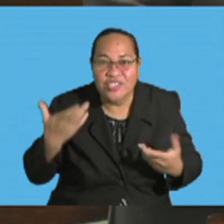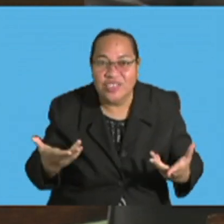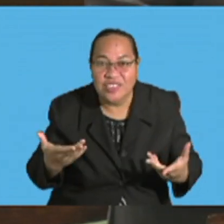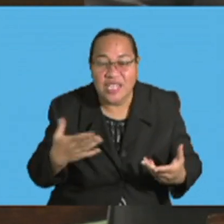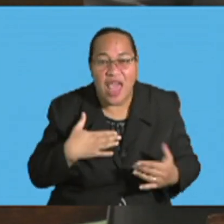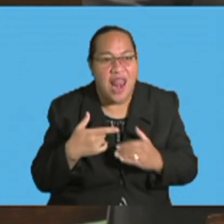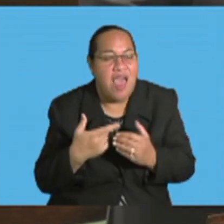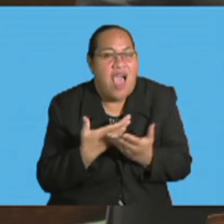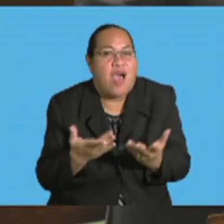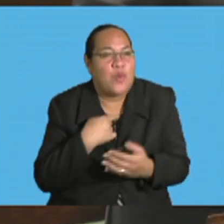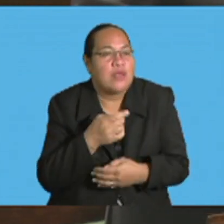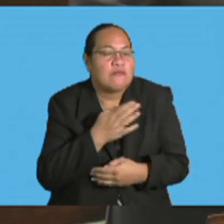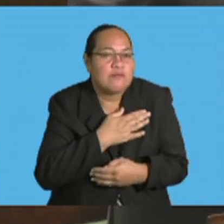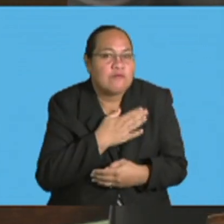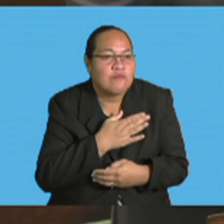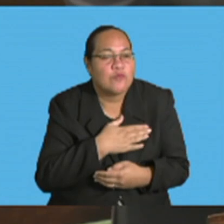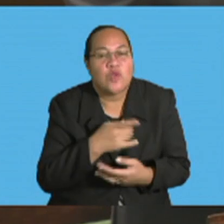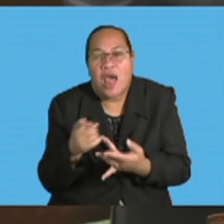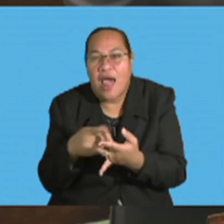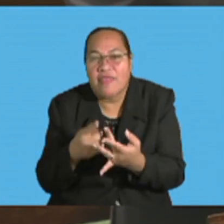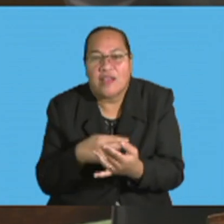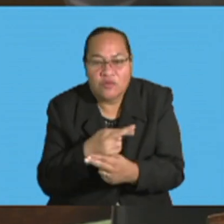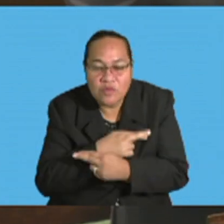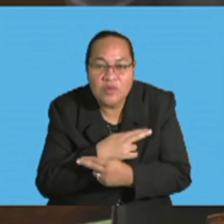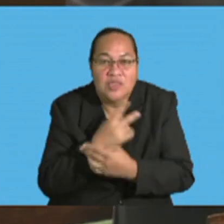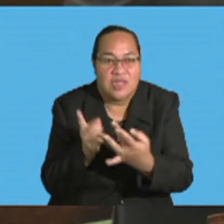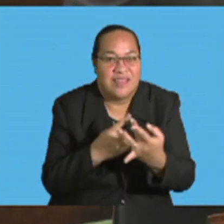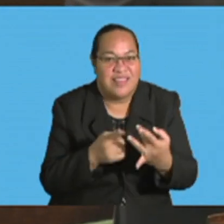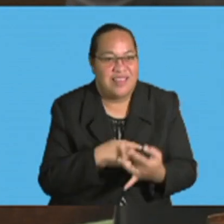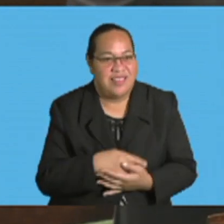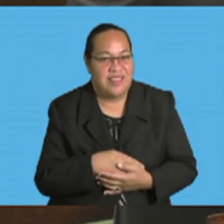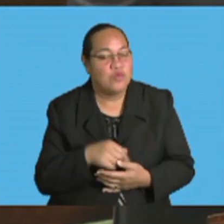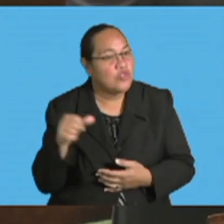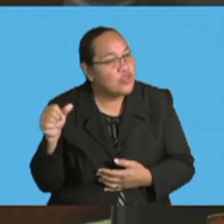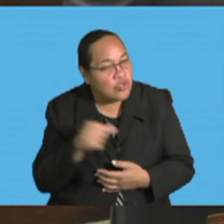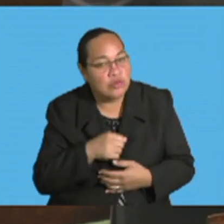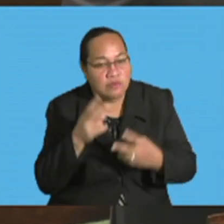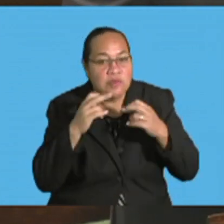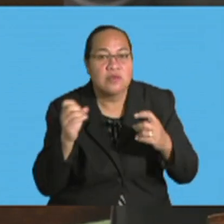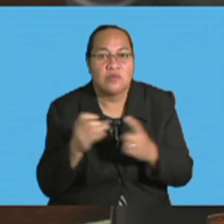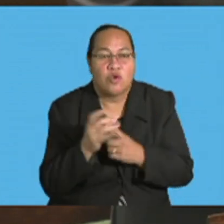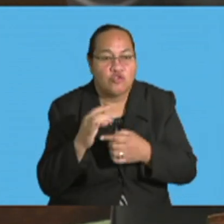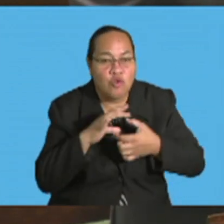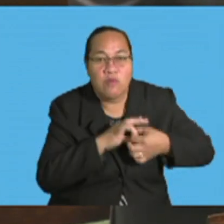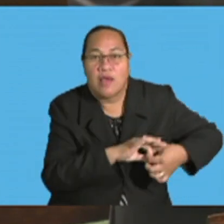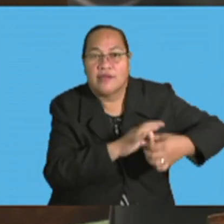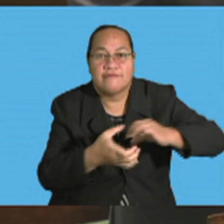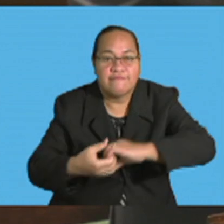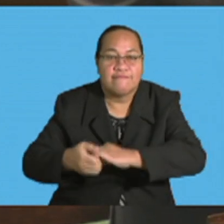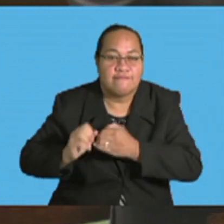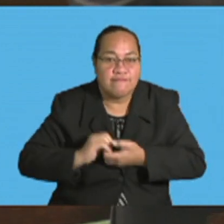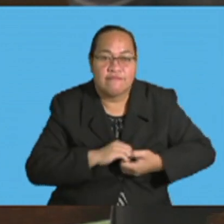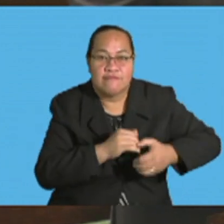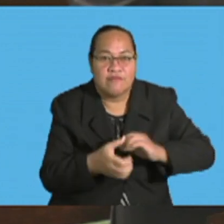treat our fellow citizens. It is a question of the bonds that bind us together, the purpose we share,